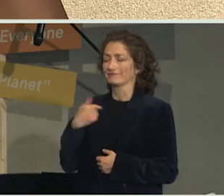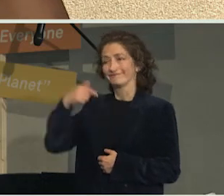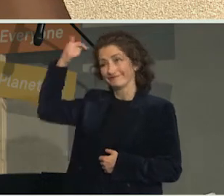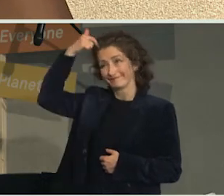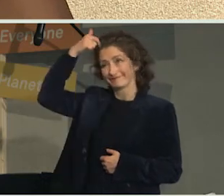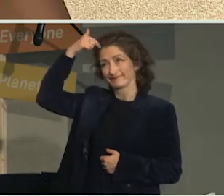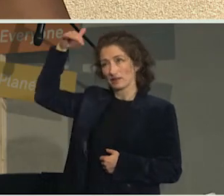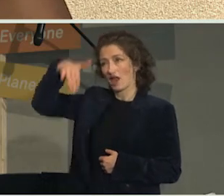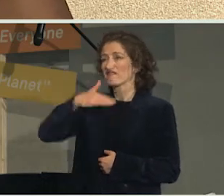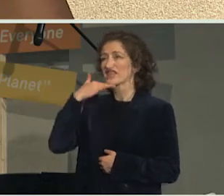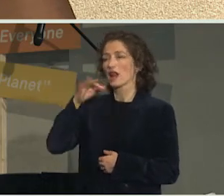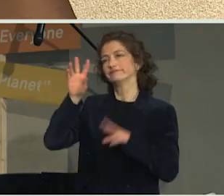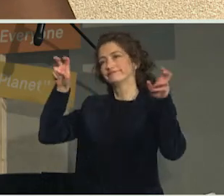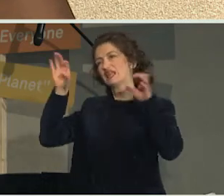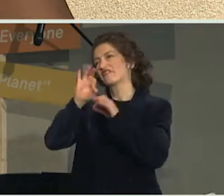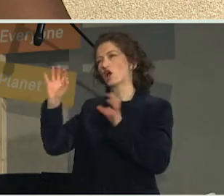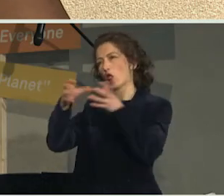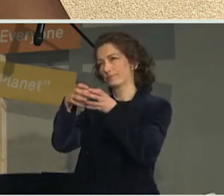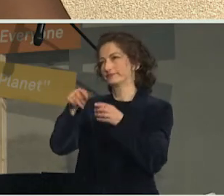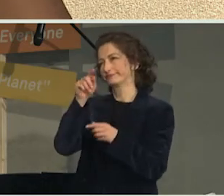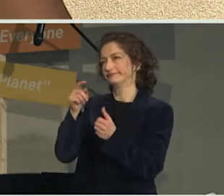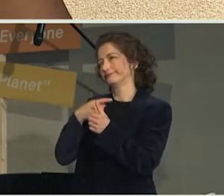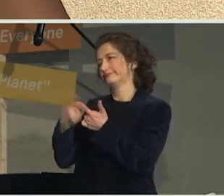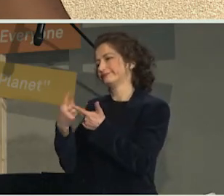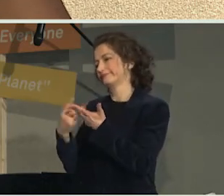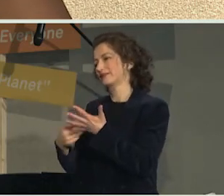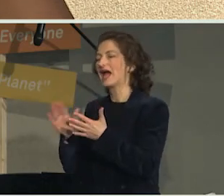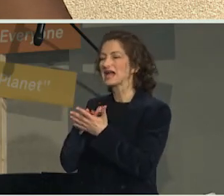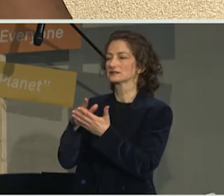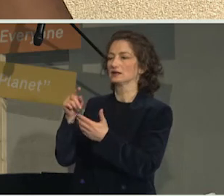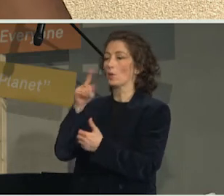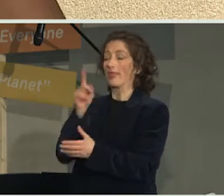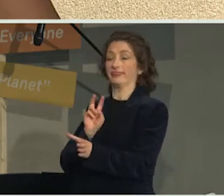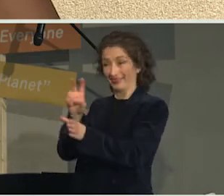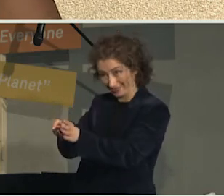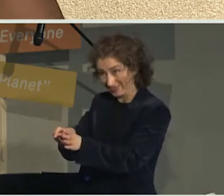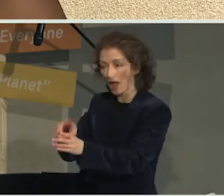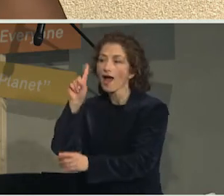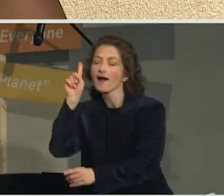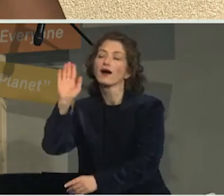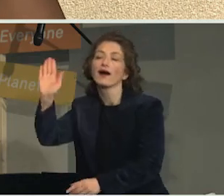mind's eye, the places that will celebrate and accept you on the condition that